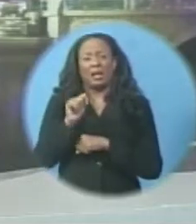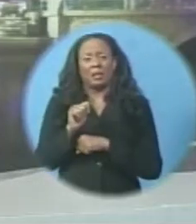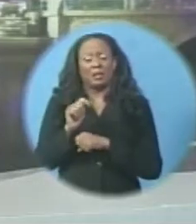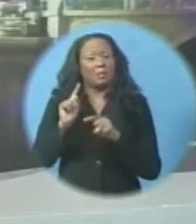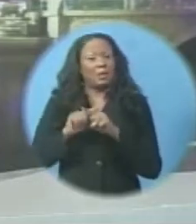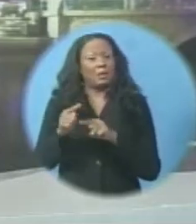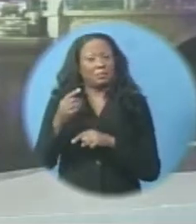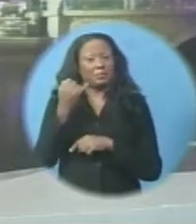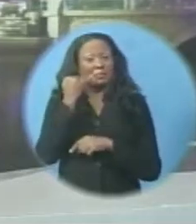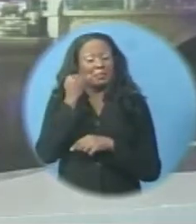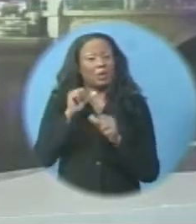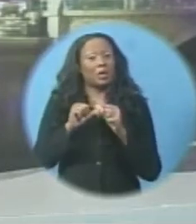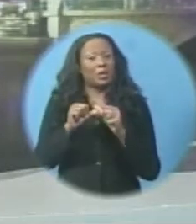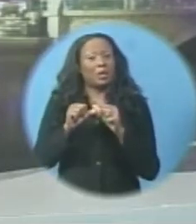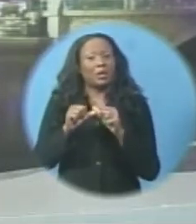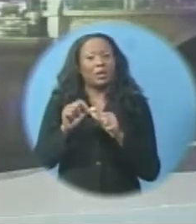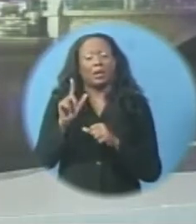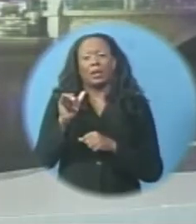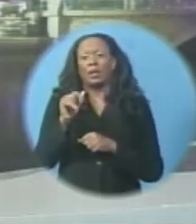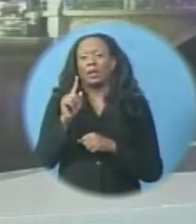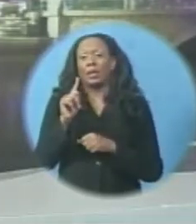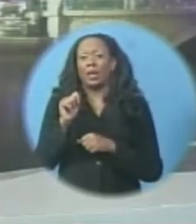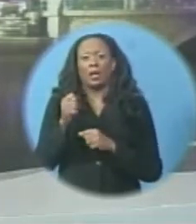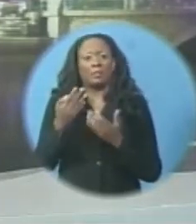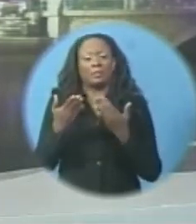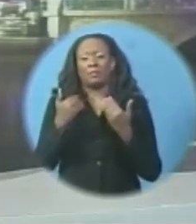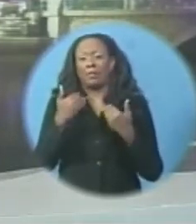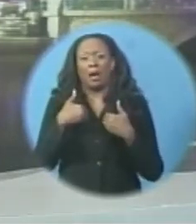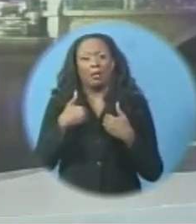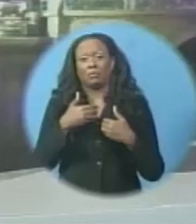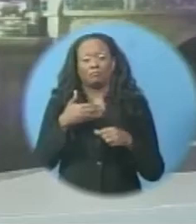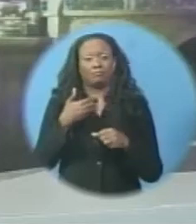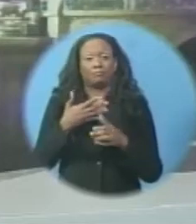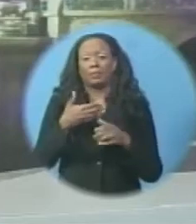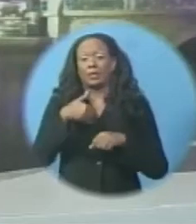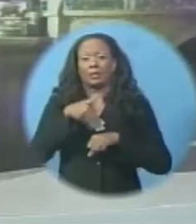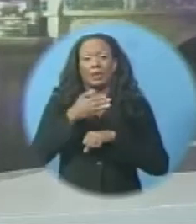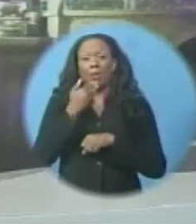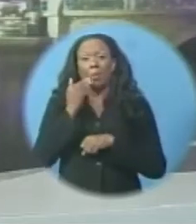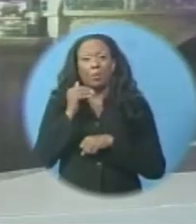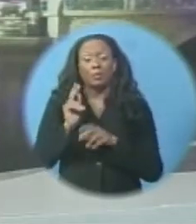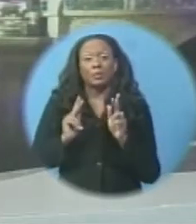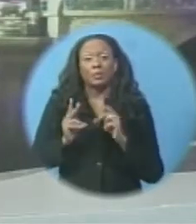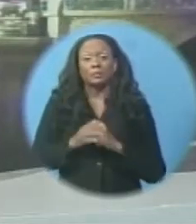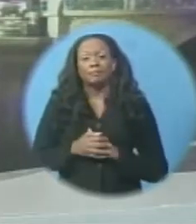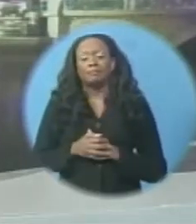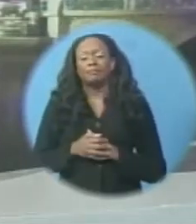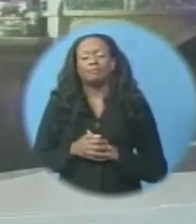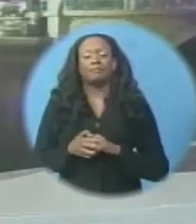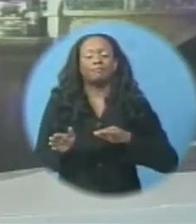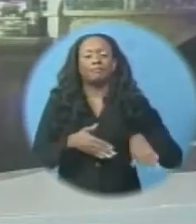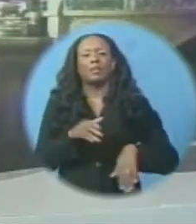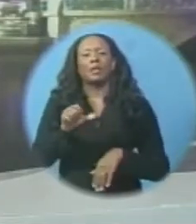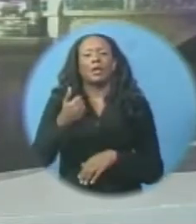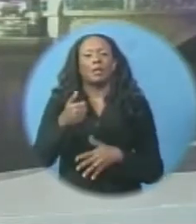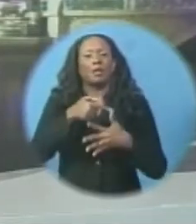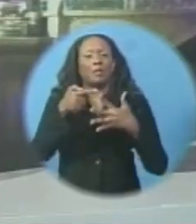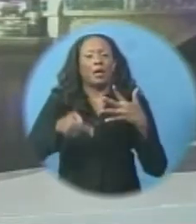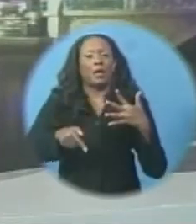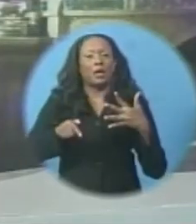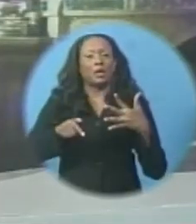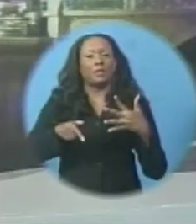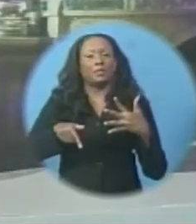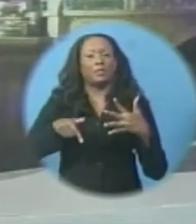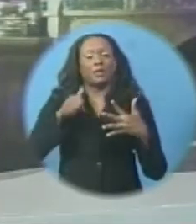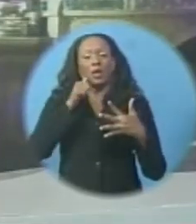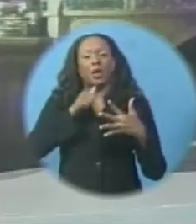situation continues, LIAT may join them. In other news now, another 5 school girls, 3 of them 15 years old